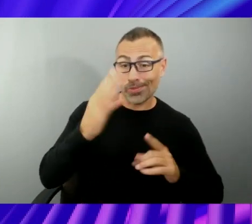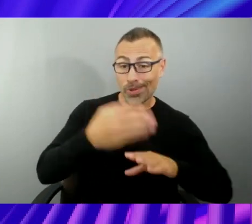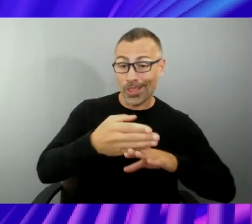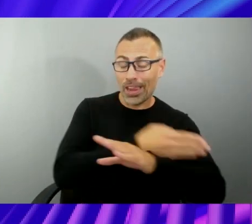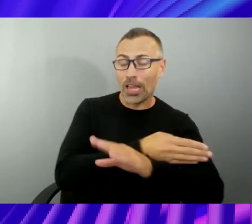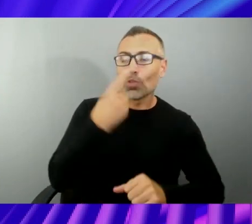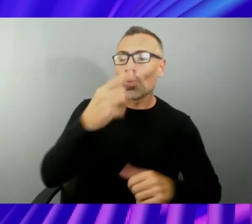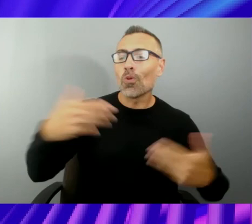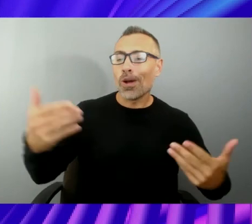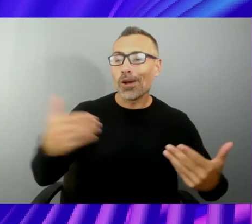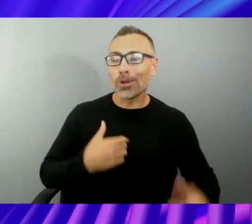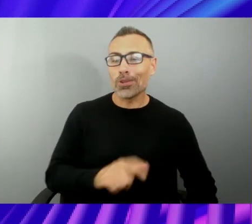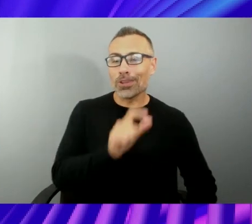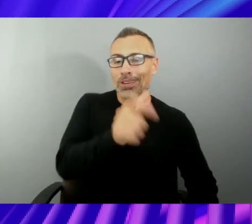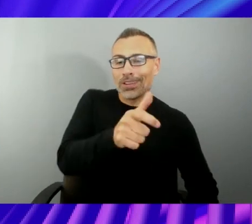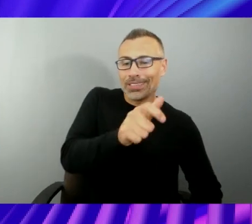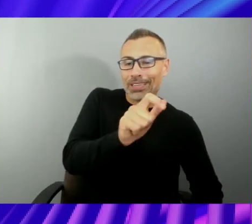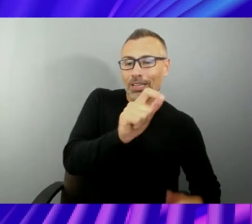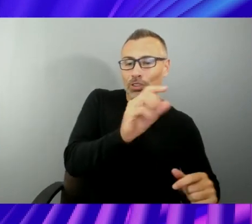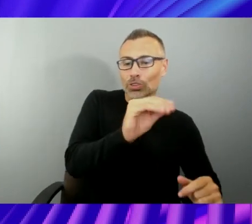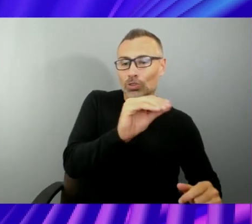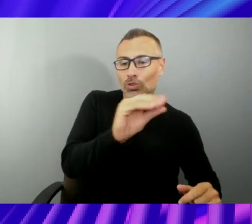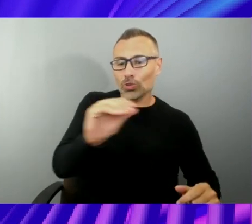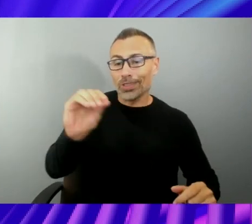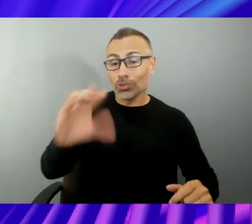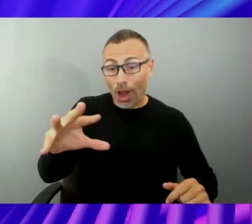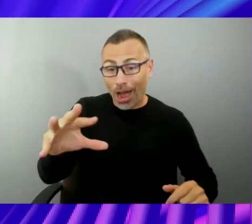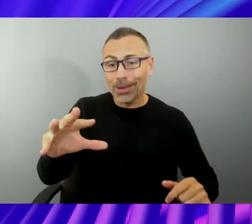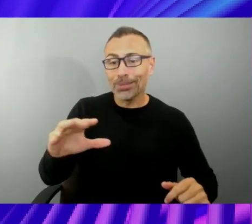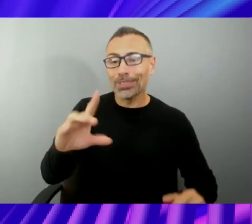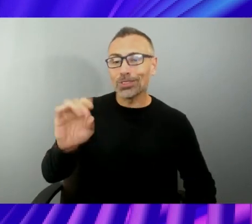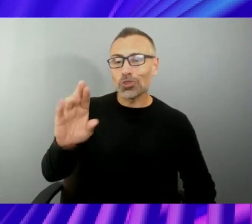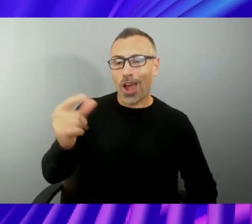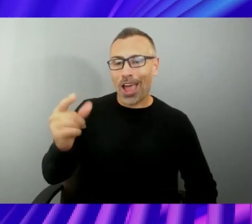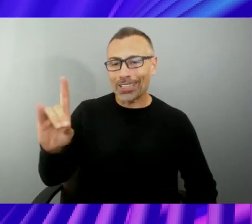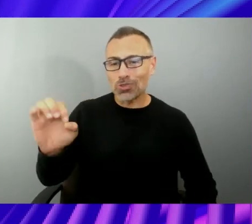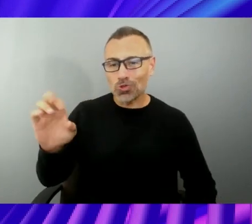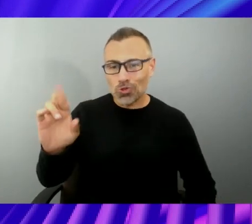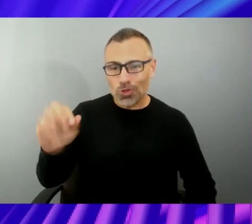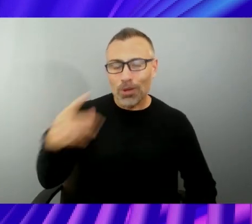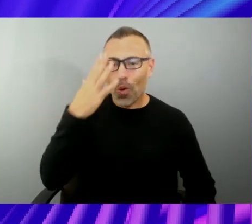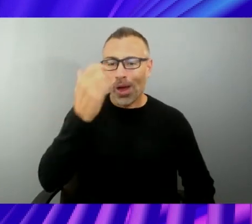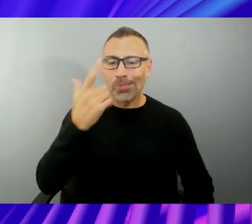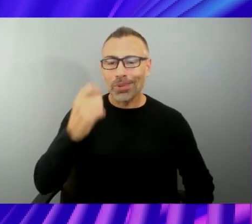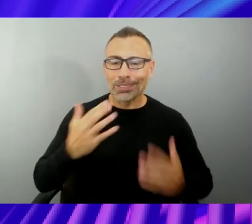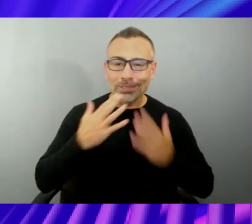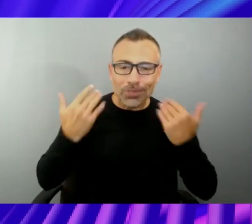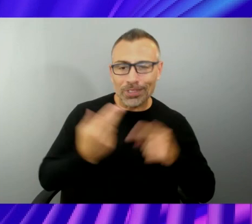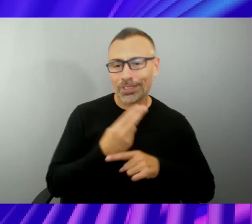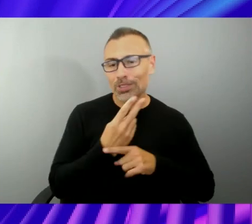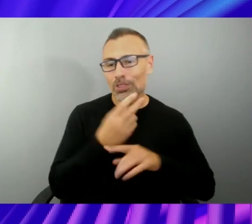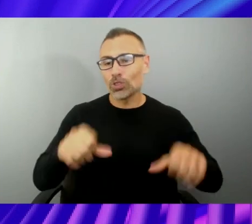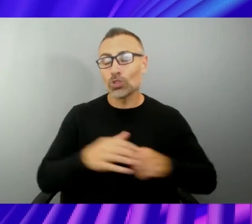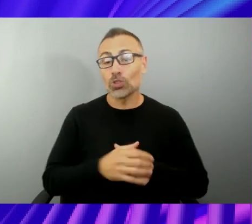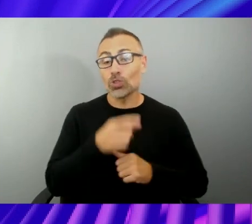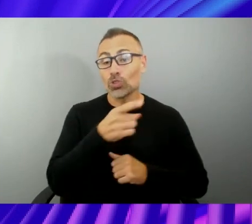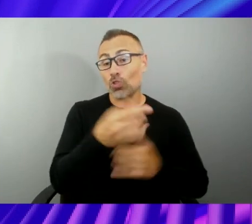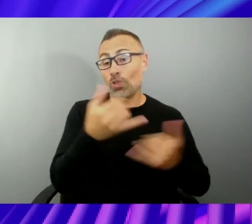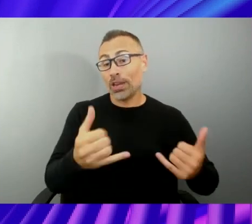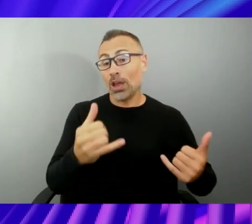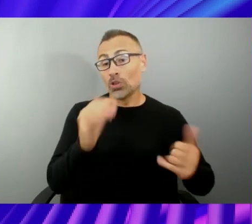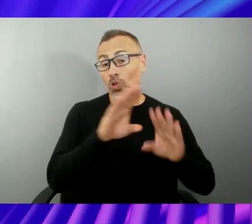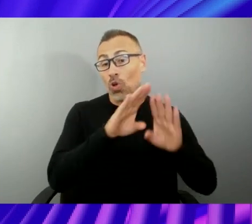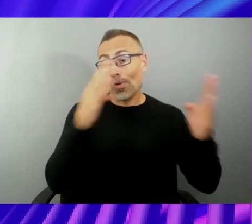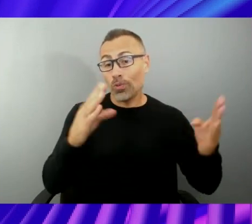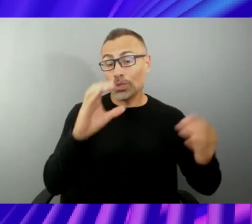create more user-friendly kind of a things, right? Yeah. OpenSearch dashboard is basically, it is a near real time. Mm-hmm. I'll give you near real